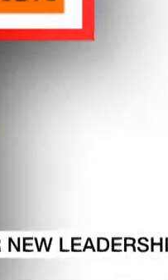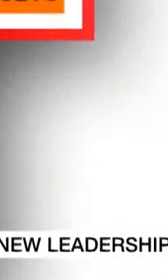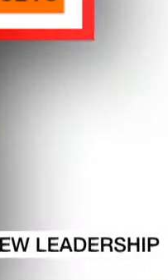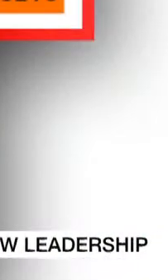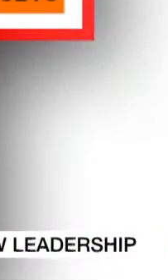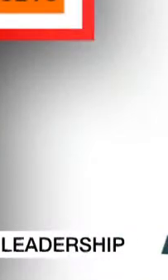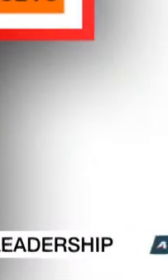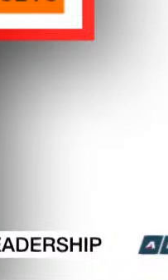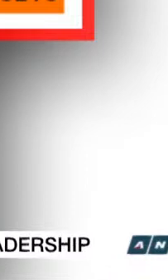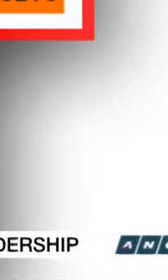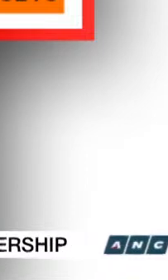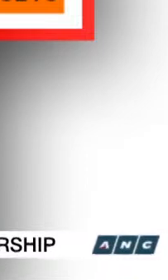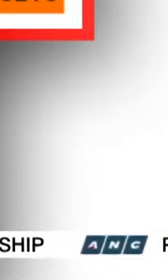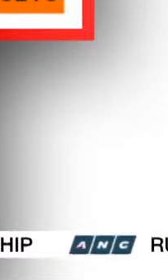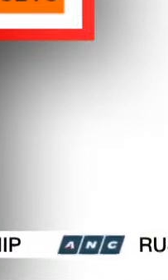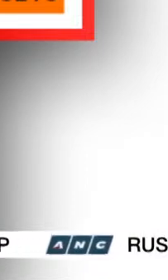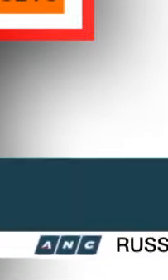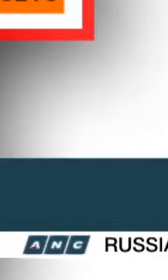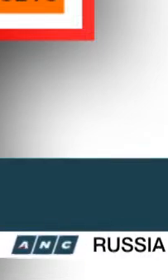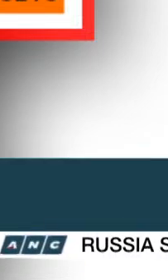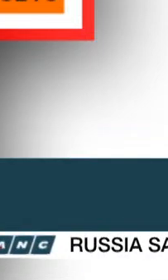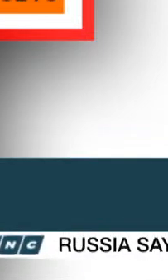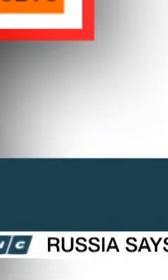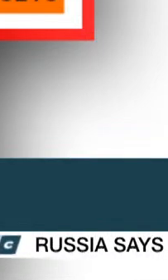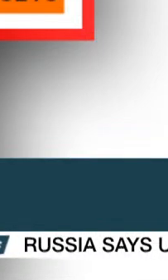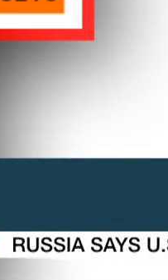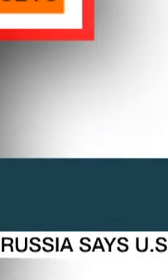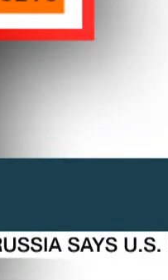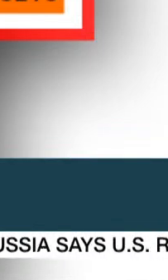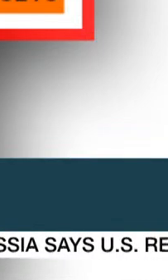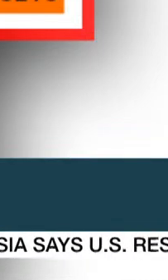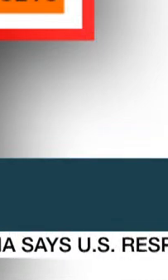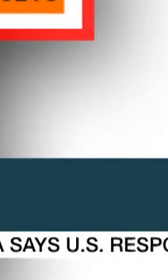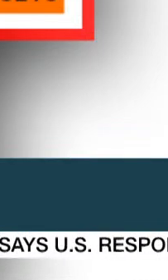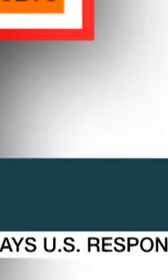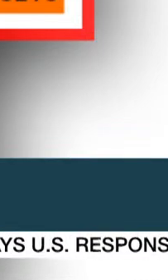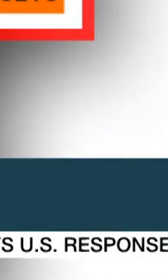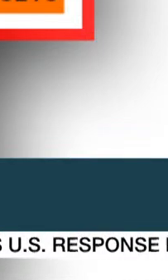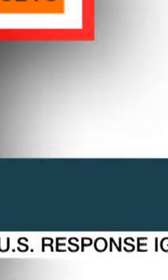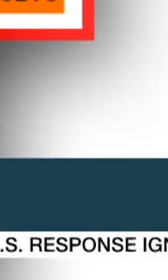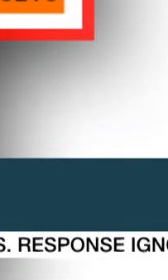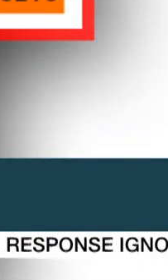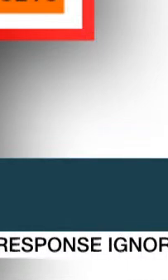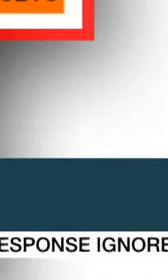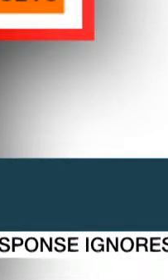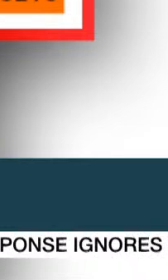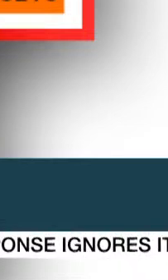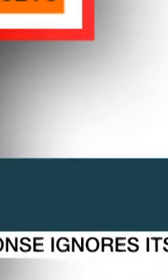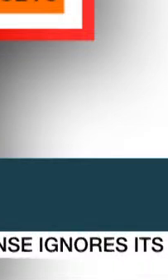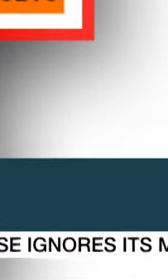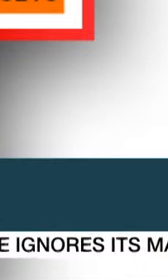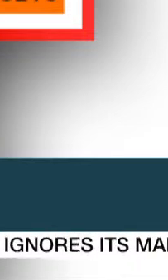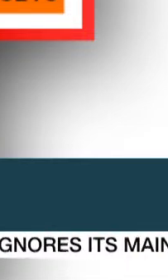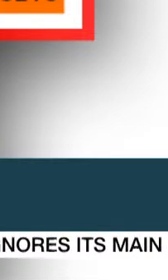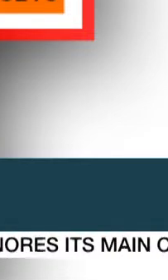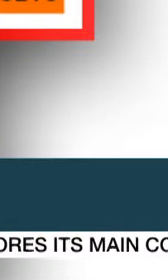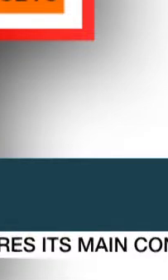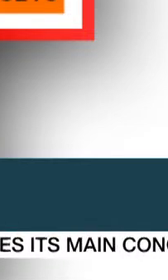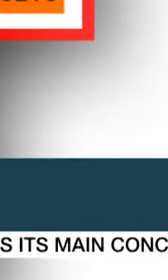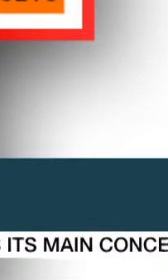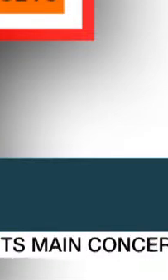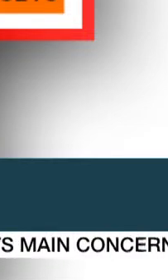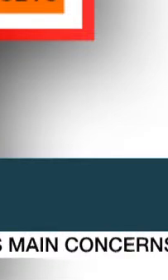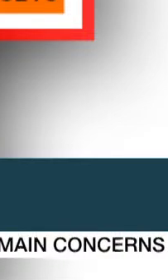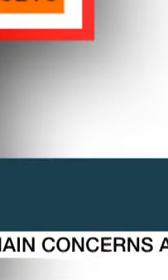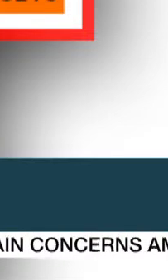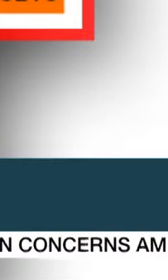After rising to the 50th spot in December, the country again found itself dead last in a list of 53 nations ranked